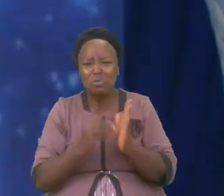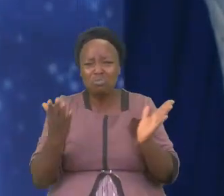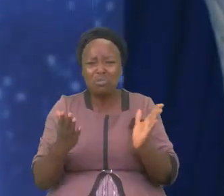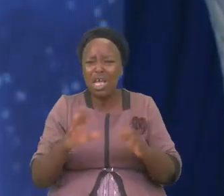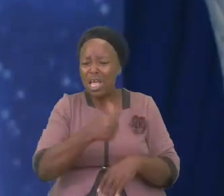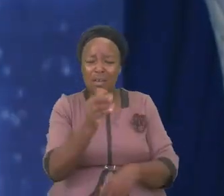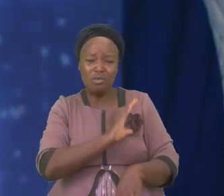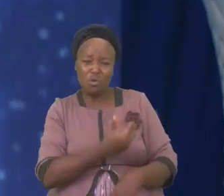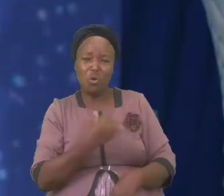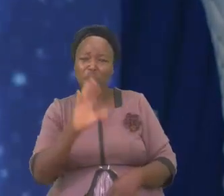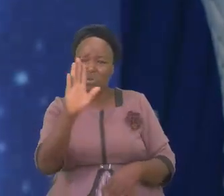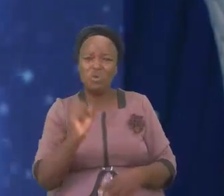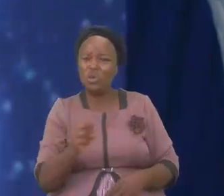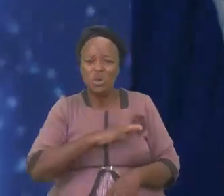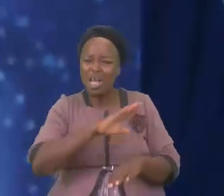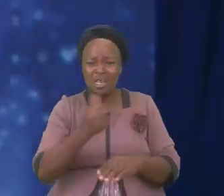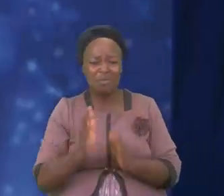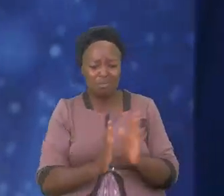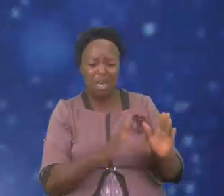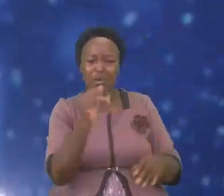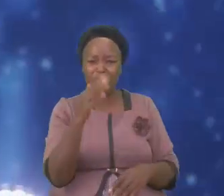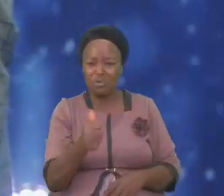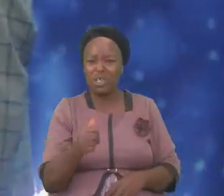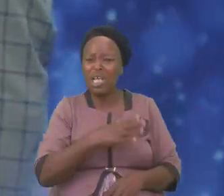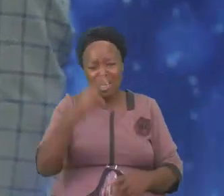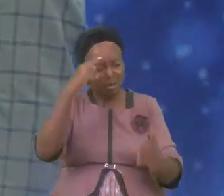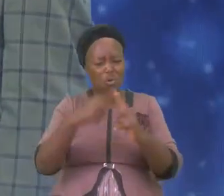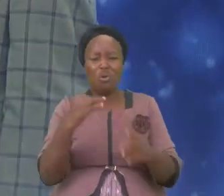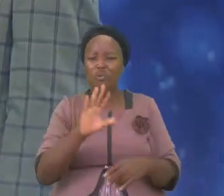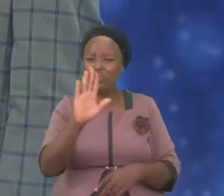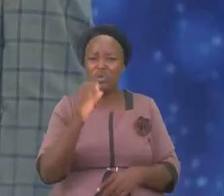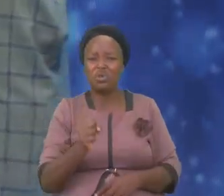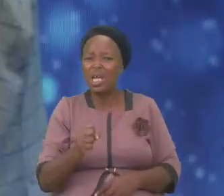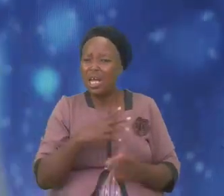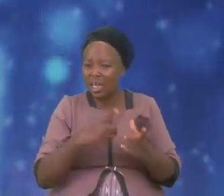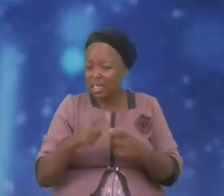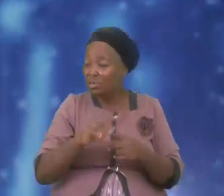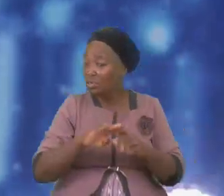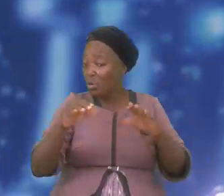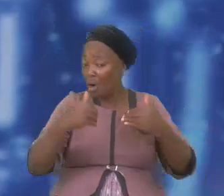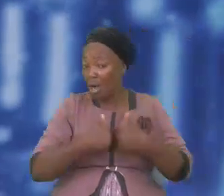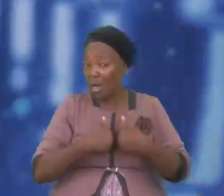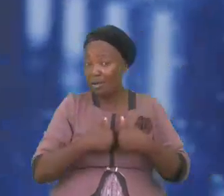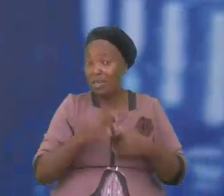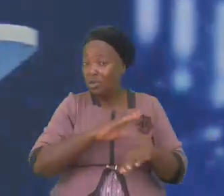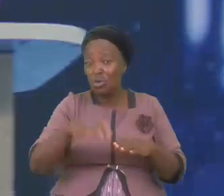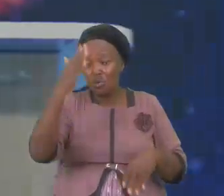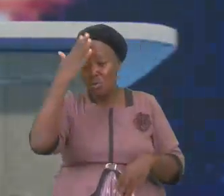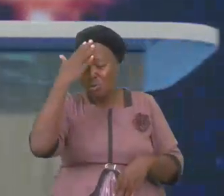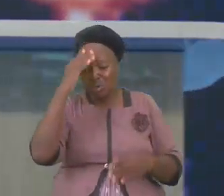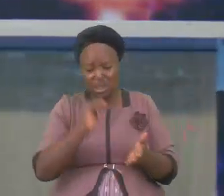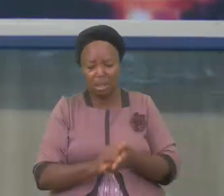goal of yours, and you do not know that here I am, my name is different from